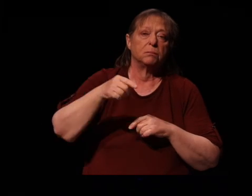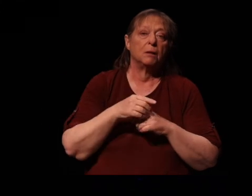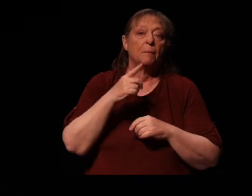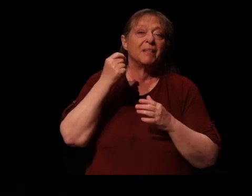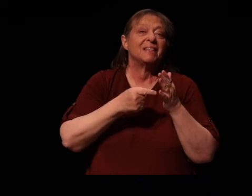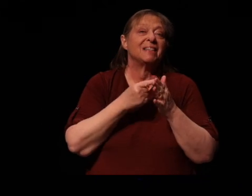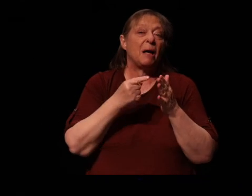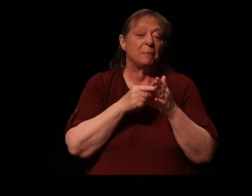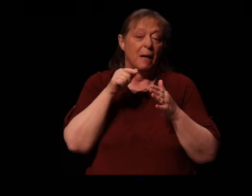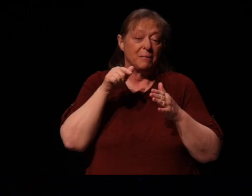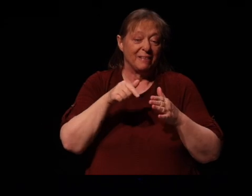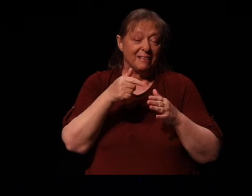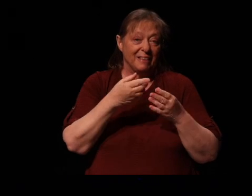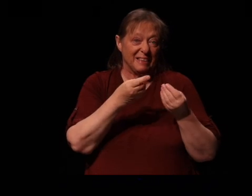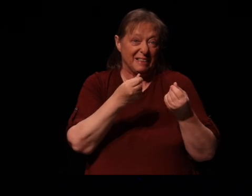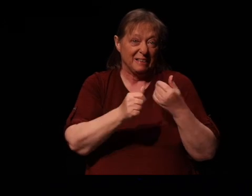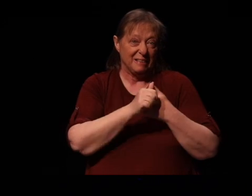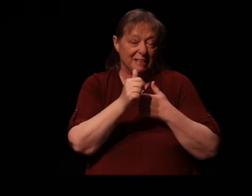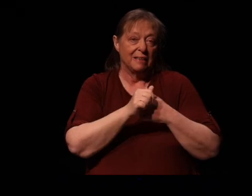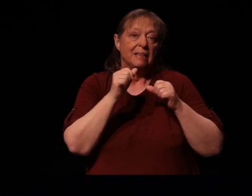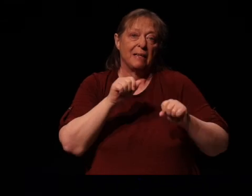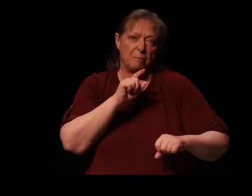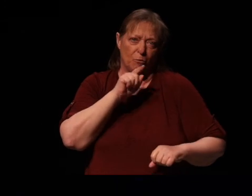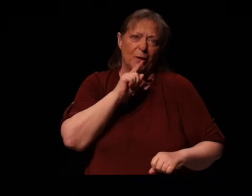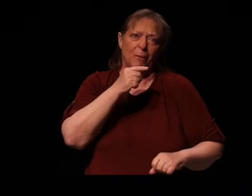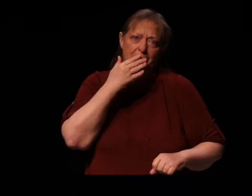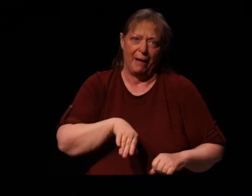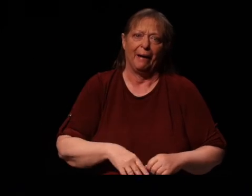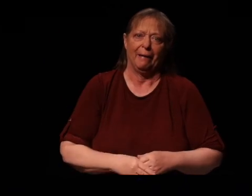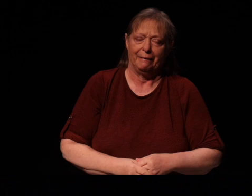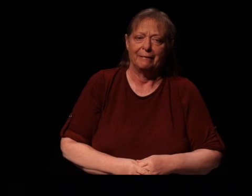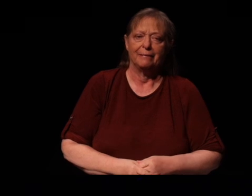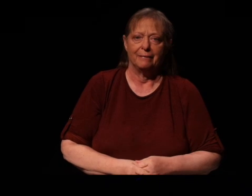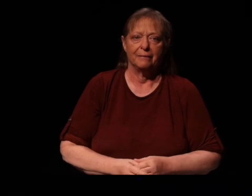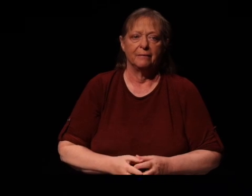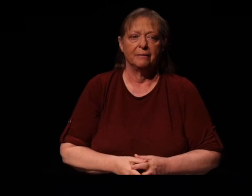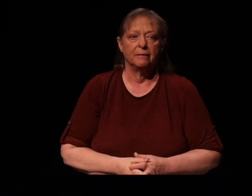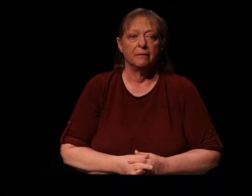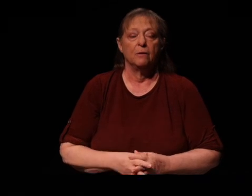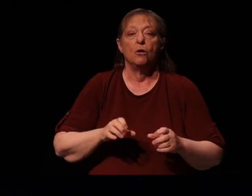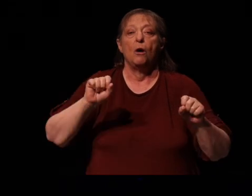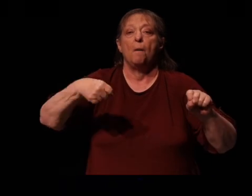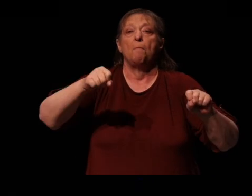away. Because sometimes some of this stuff can be really, really, really, really bad.